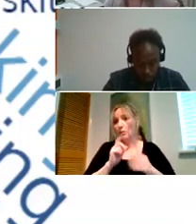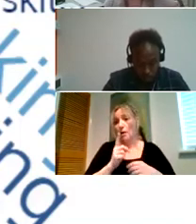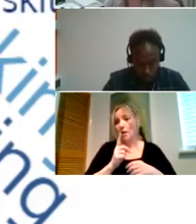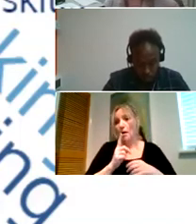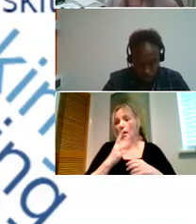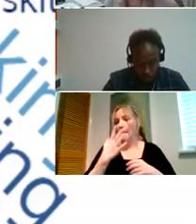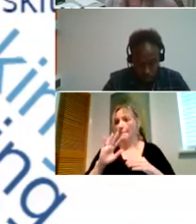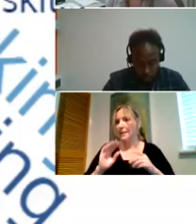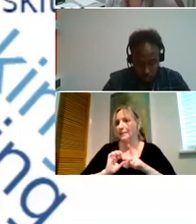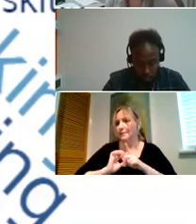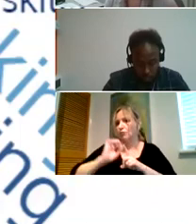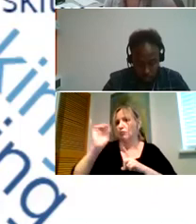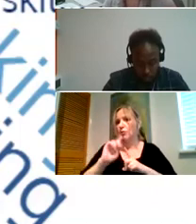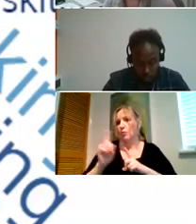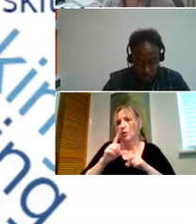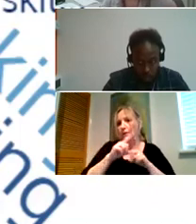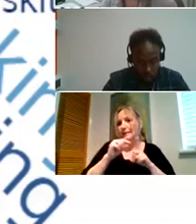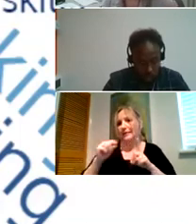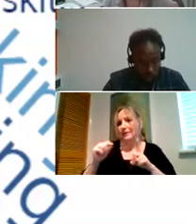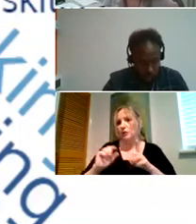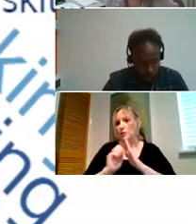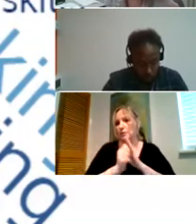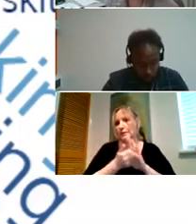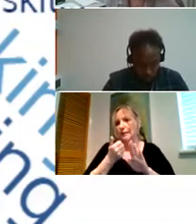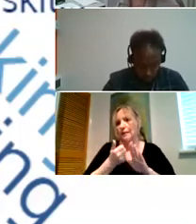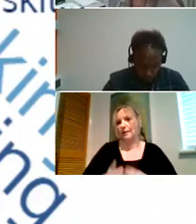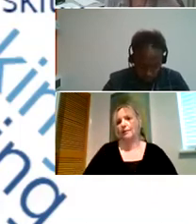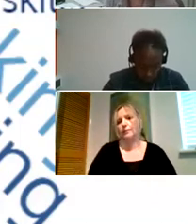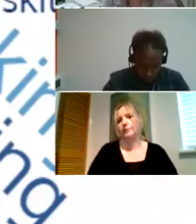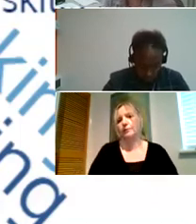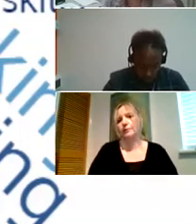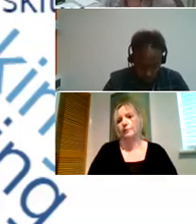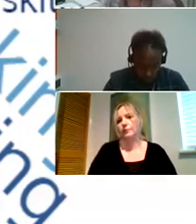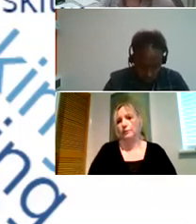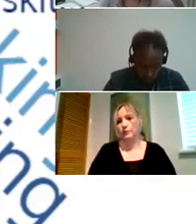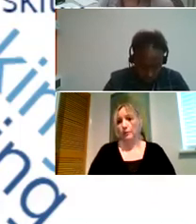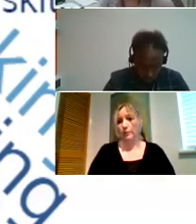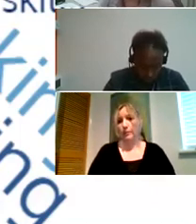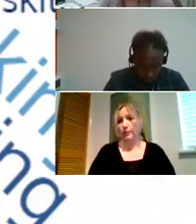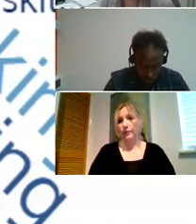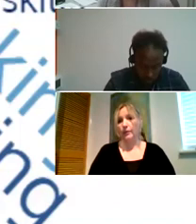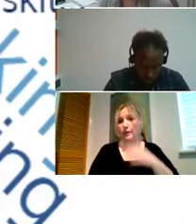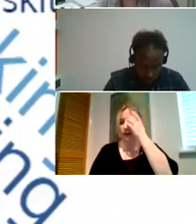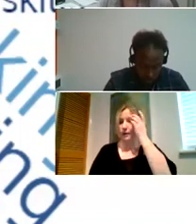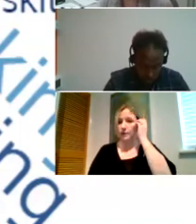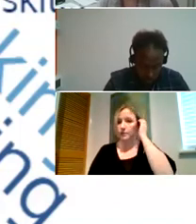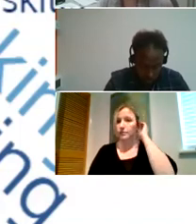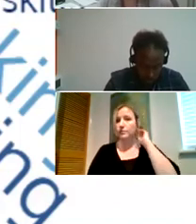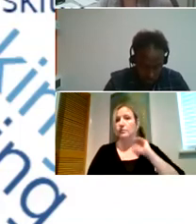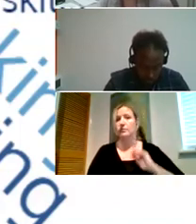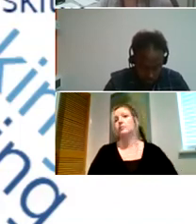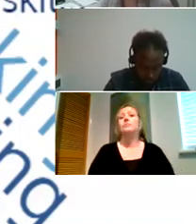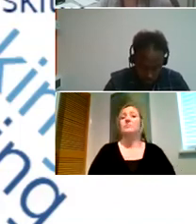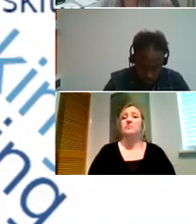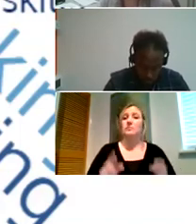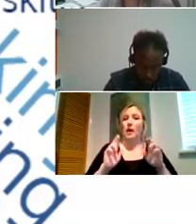digital skills. So when you join, and hopefully if there's no lockdown and we're able